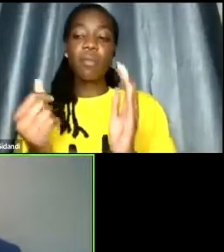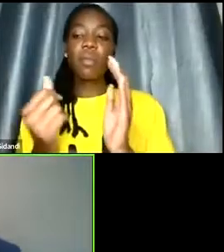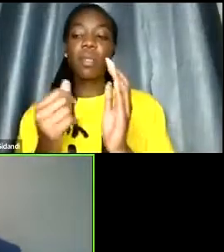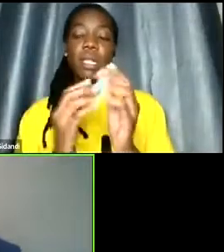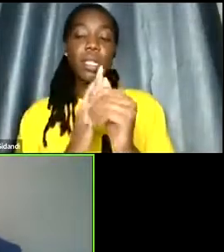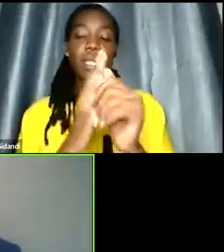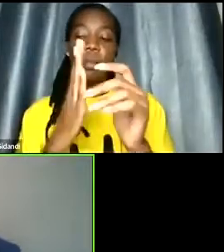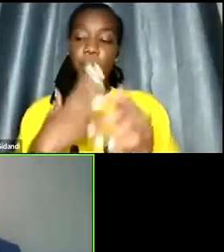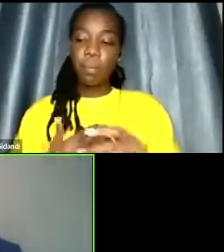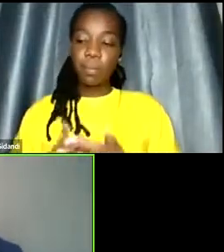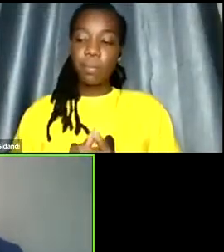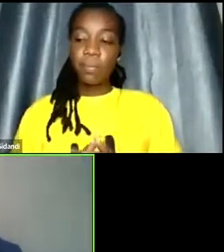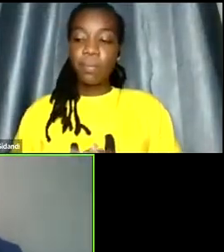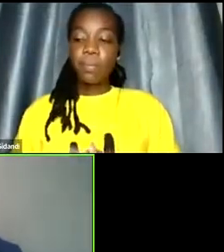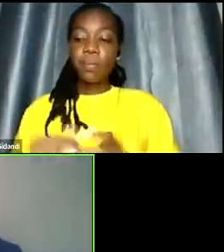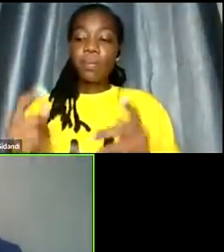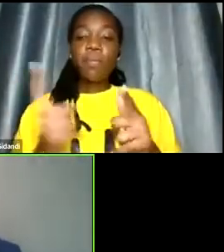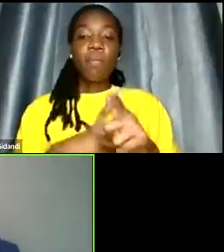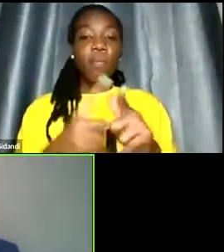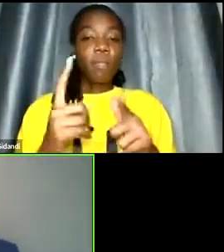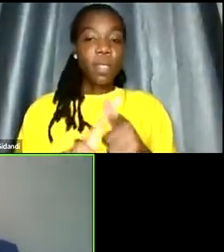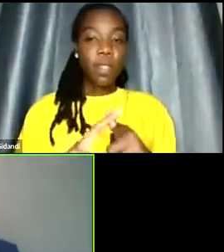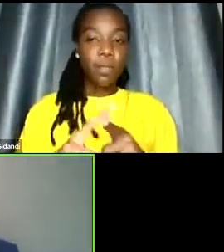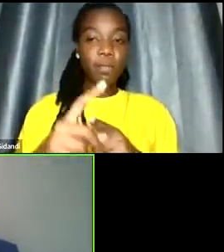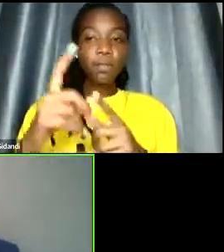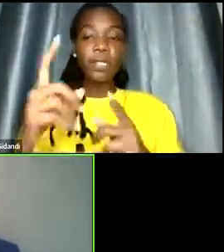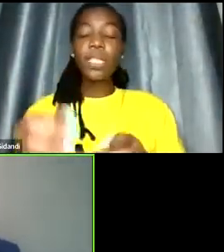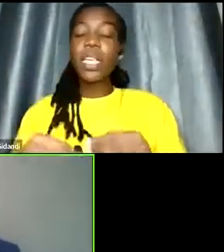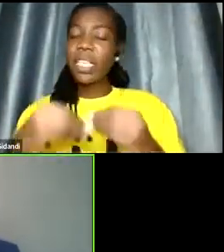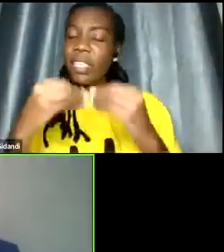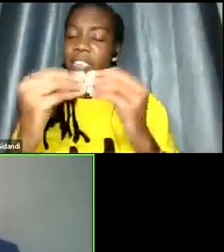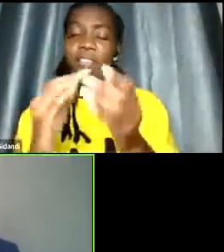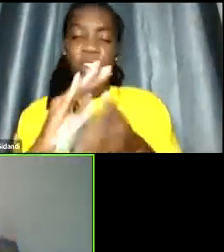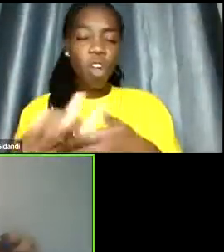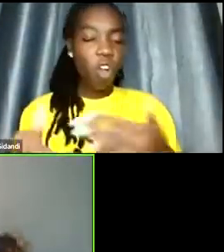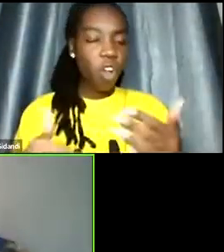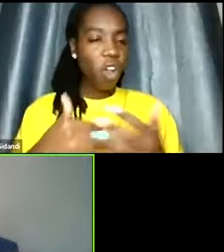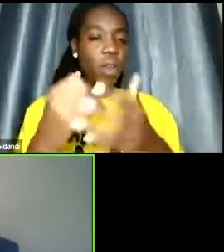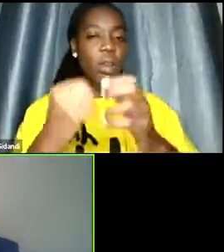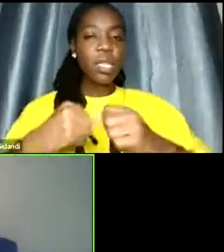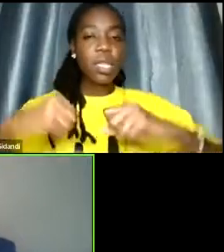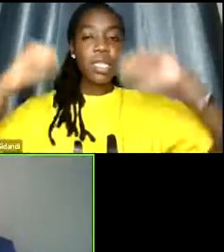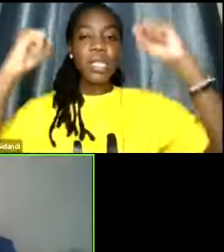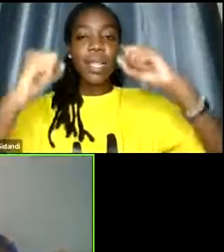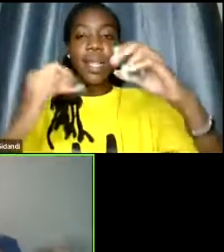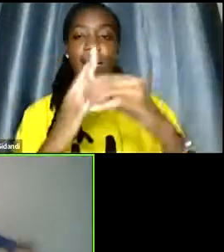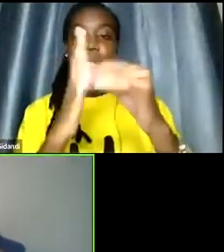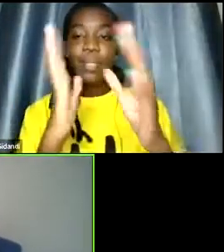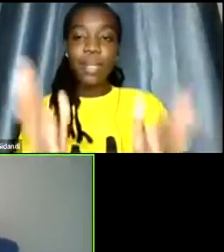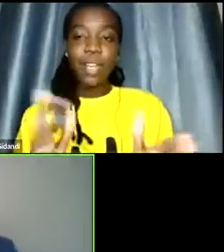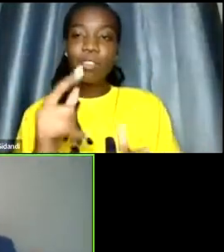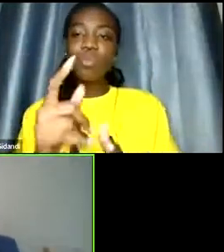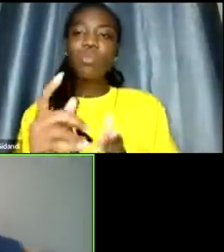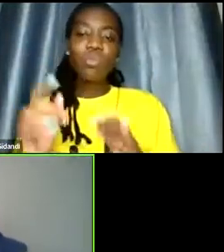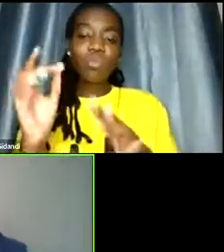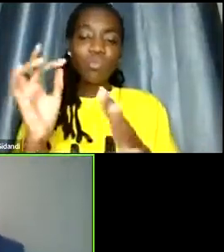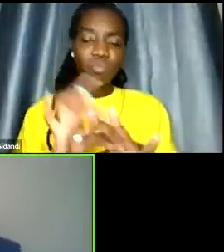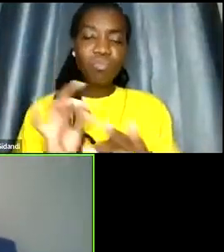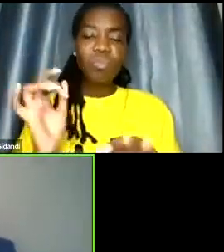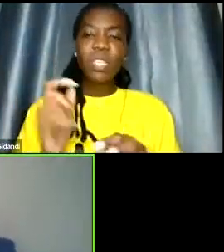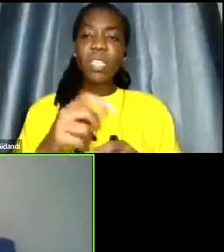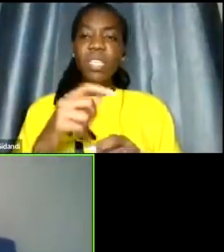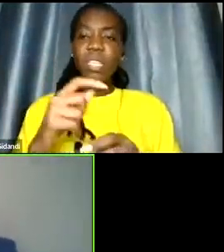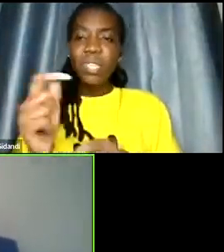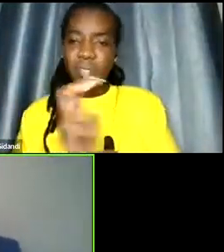DOA. And delegate around the clock. Delegate to all your senior leaders. As you test them, you're testing them. You're testing their